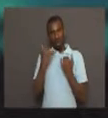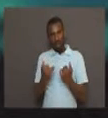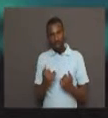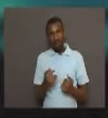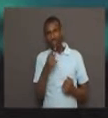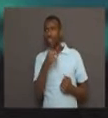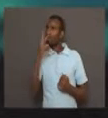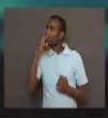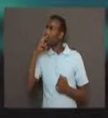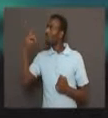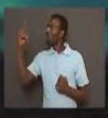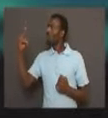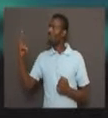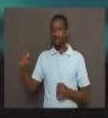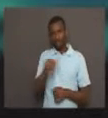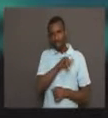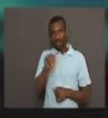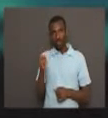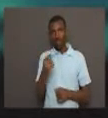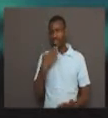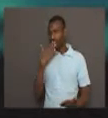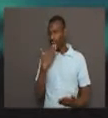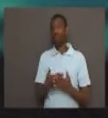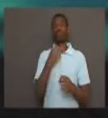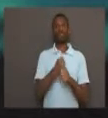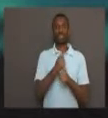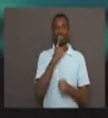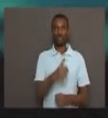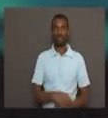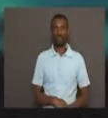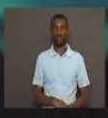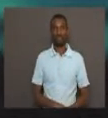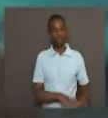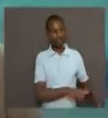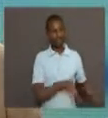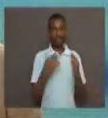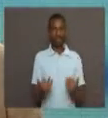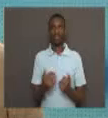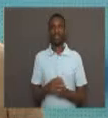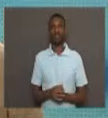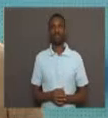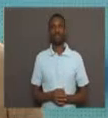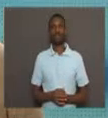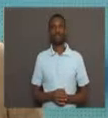If your answers match the ones shown here, great work.